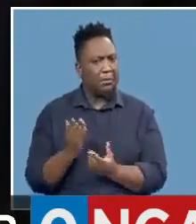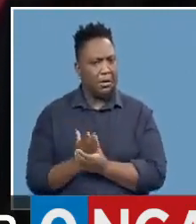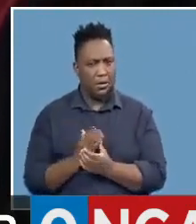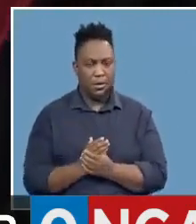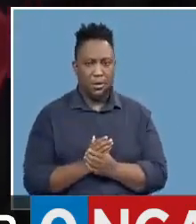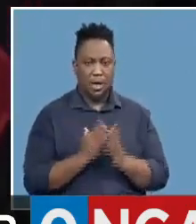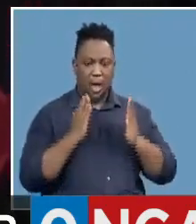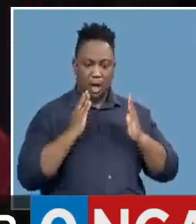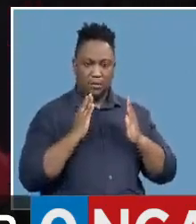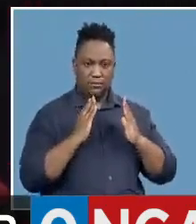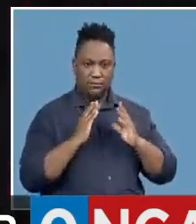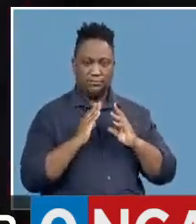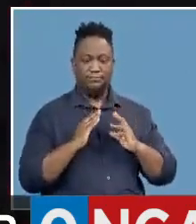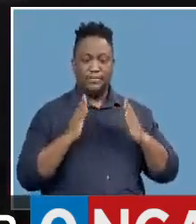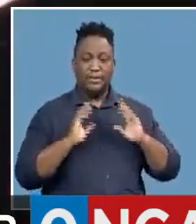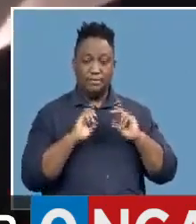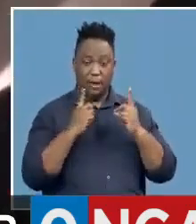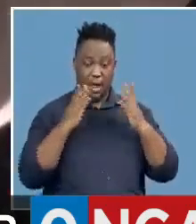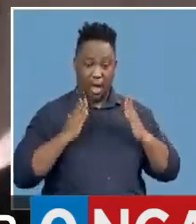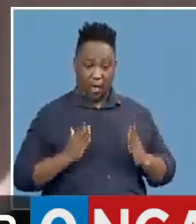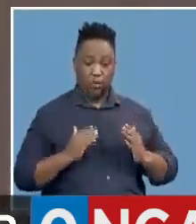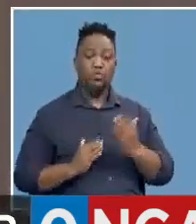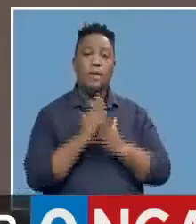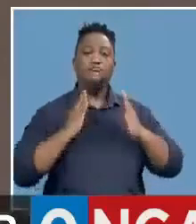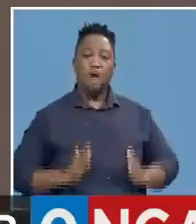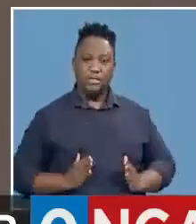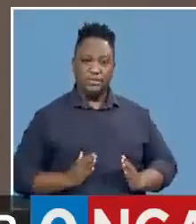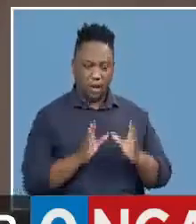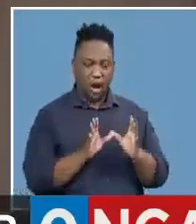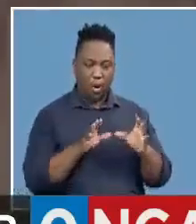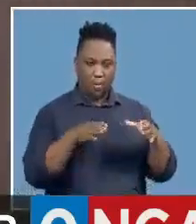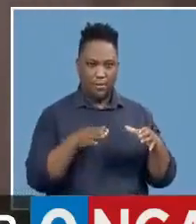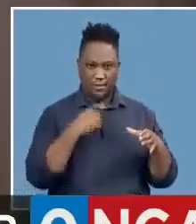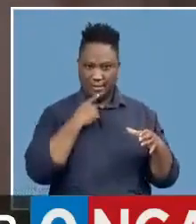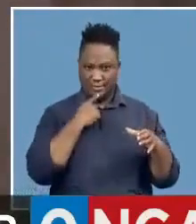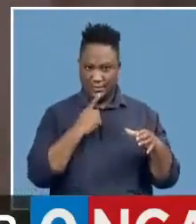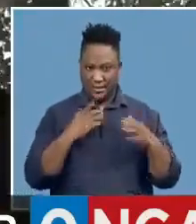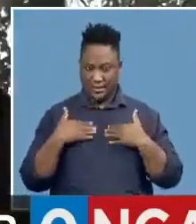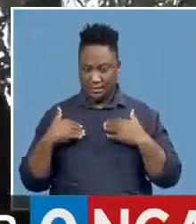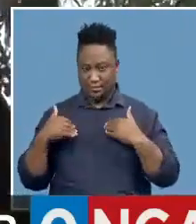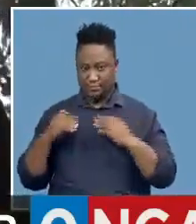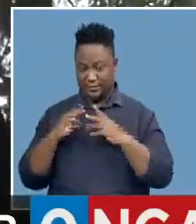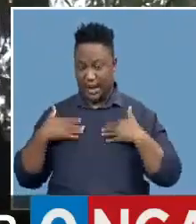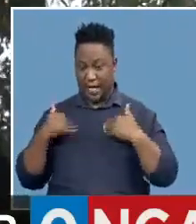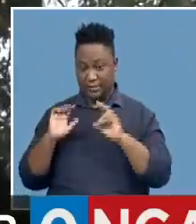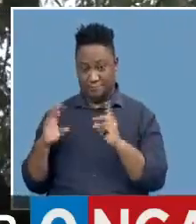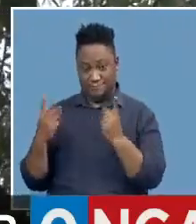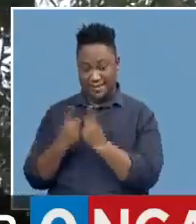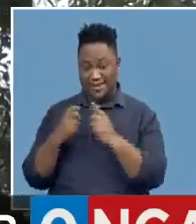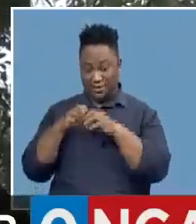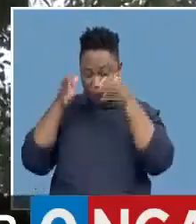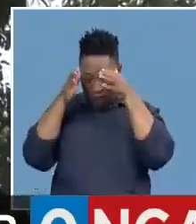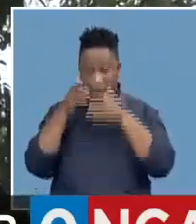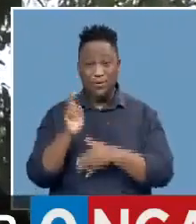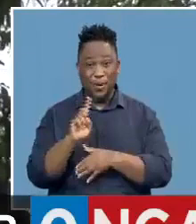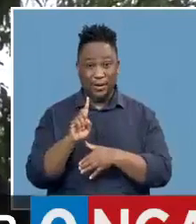says health authorities must ensure that they prioritize more on providing quality health care. We do recommend the departments